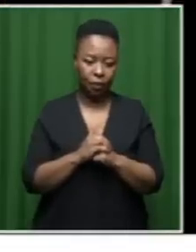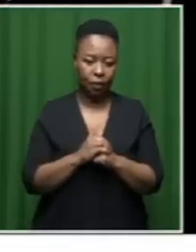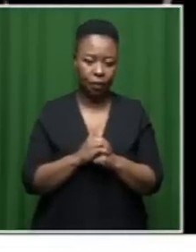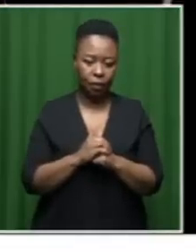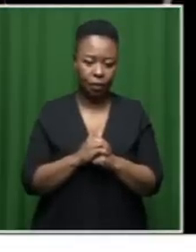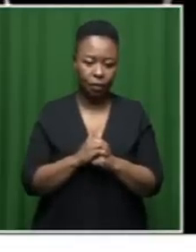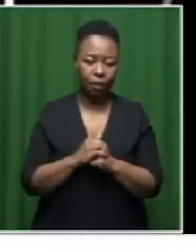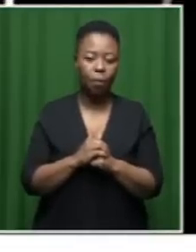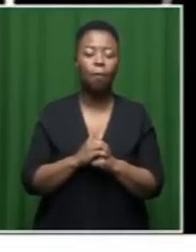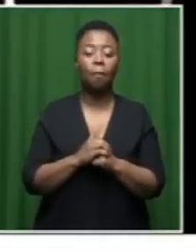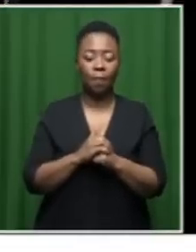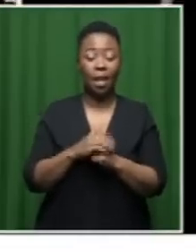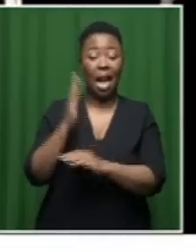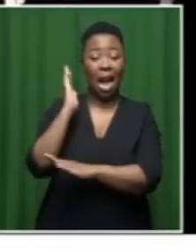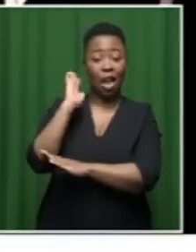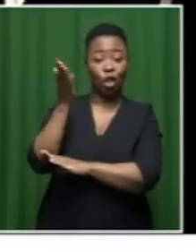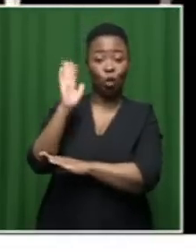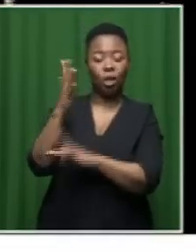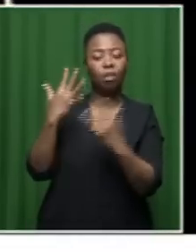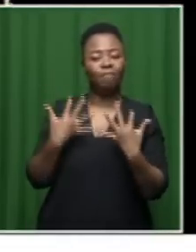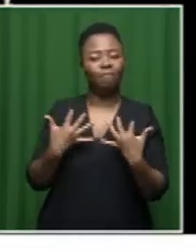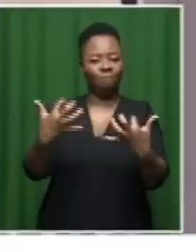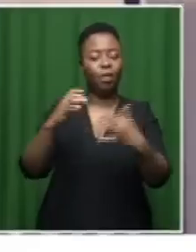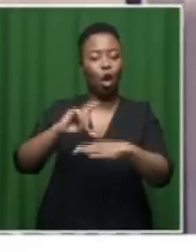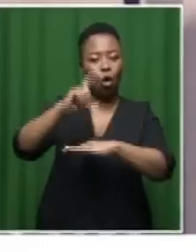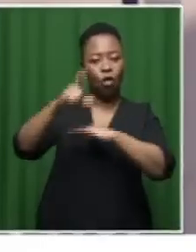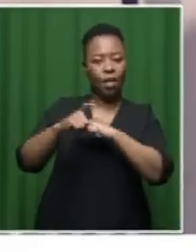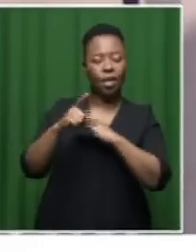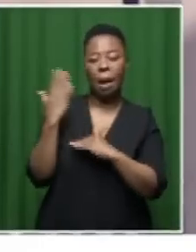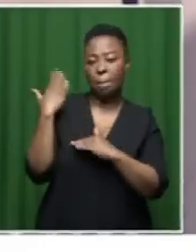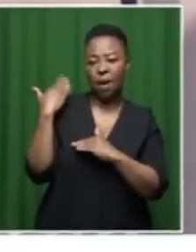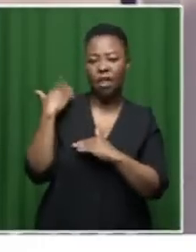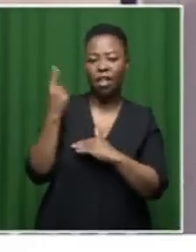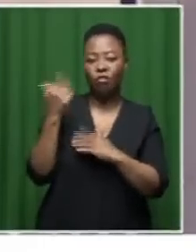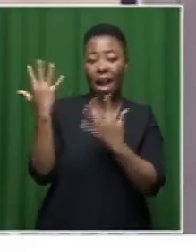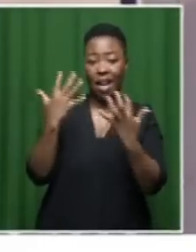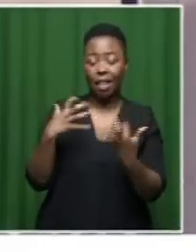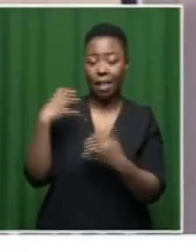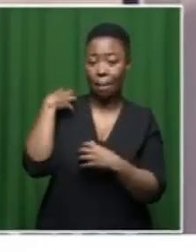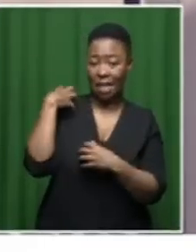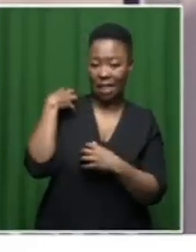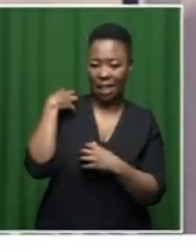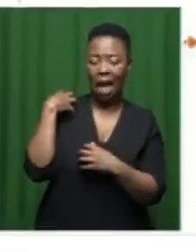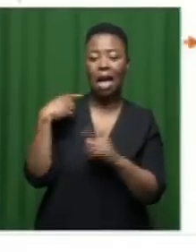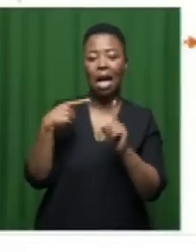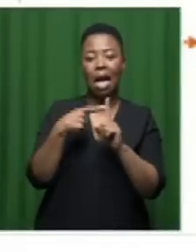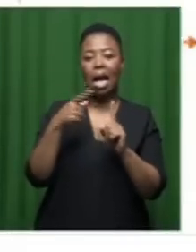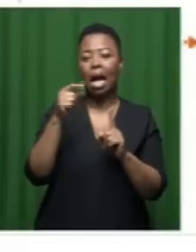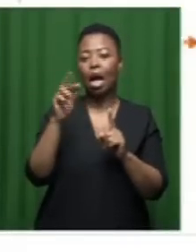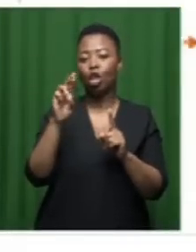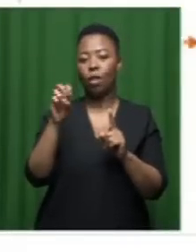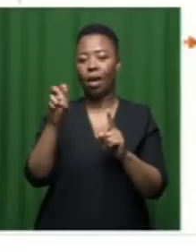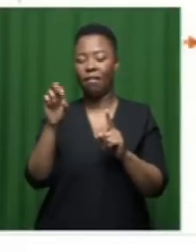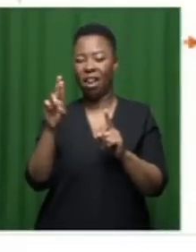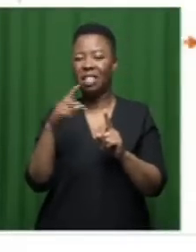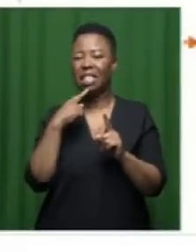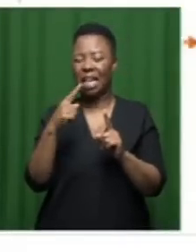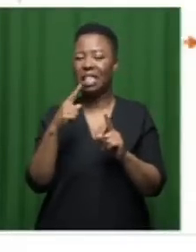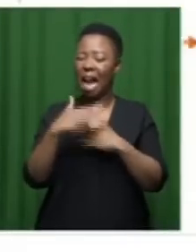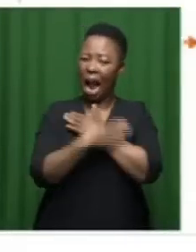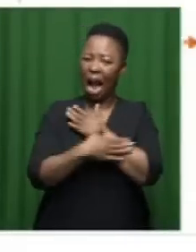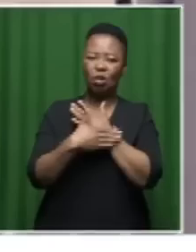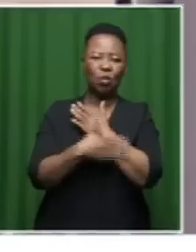In his address to the conference participants, the former Finance Minister Trevor Manuel spoke out on what he says is wrong with the country.